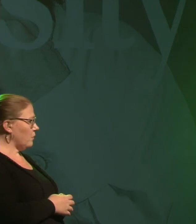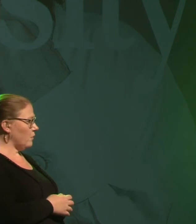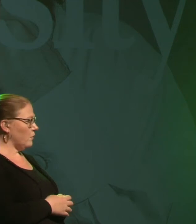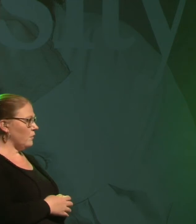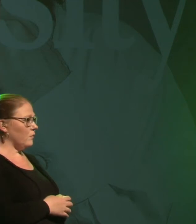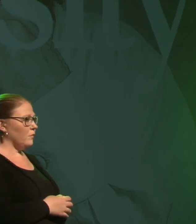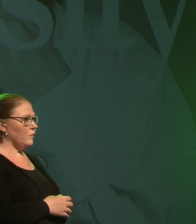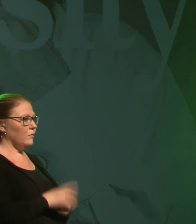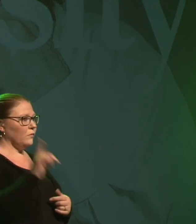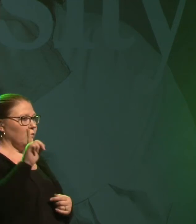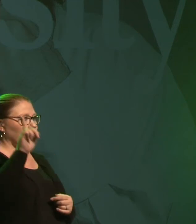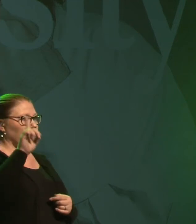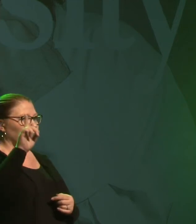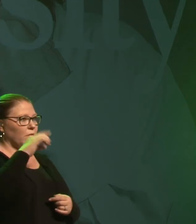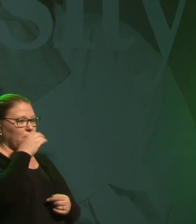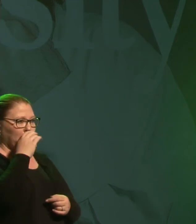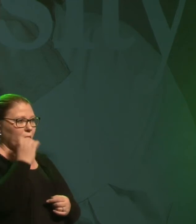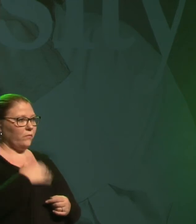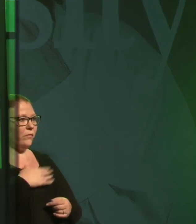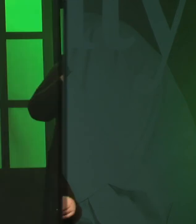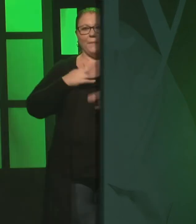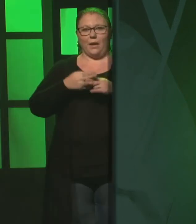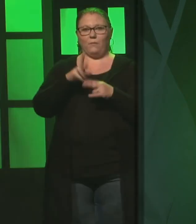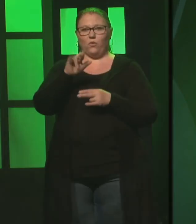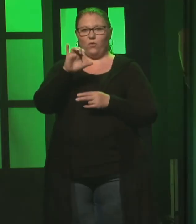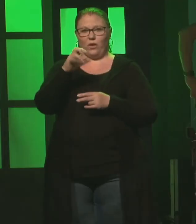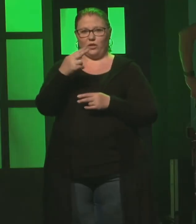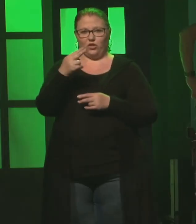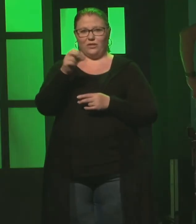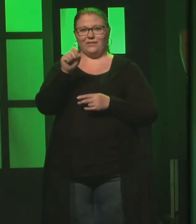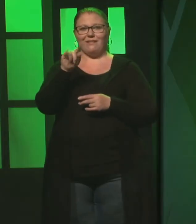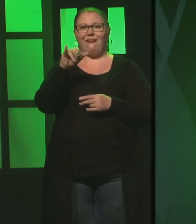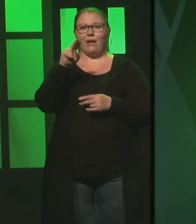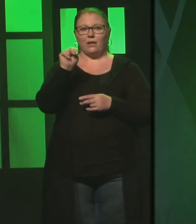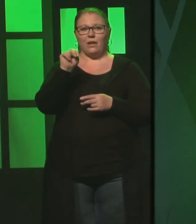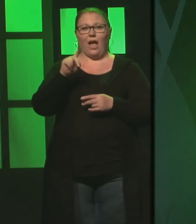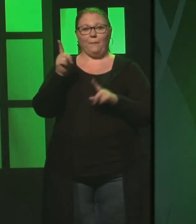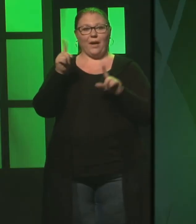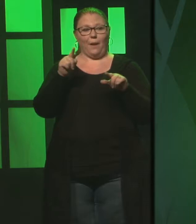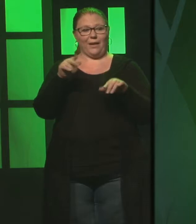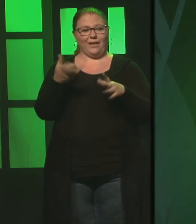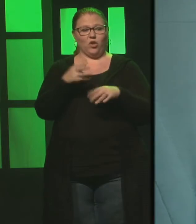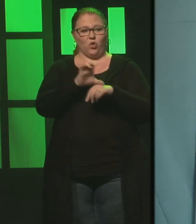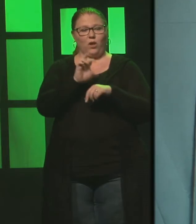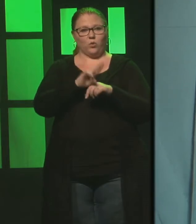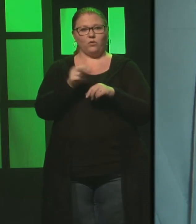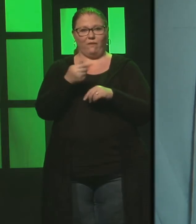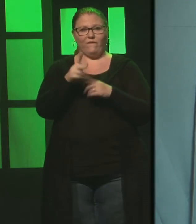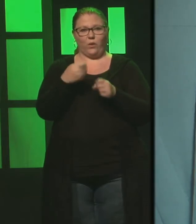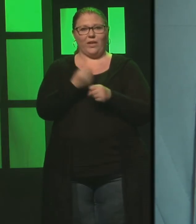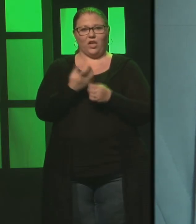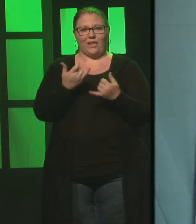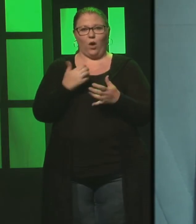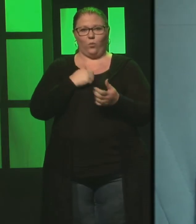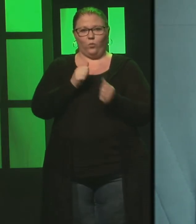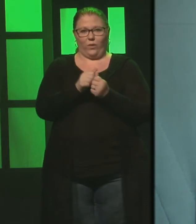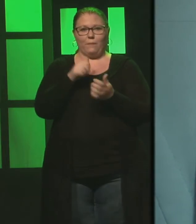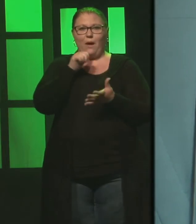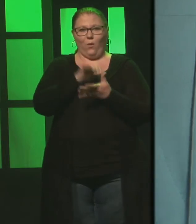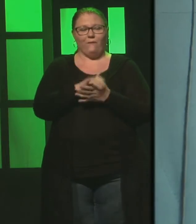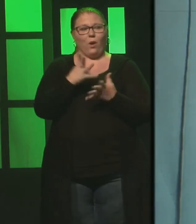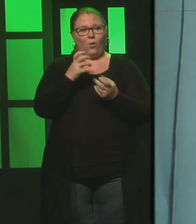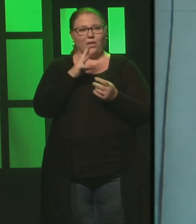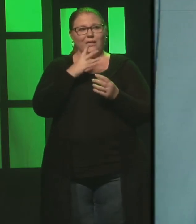My name is Rich Stein. I've been coming to Crossroads with my wife here for a couple years now, and I'd like to talk about how I learned to tithe by